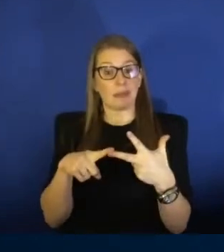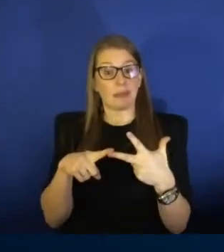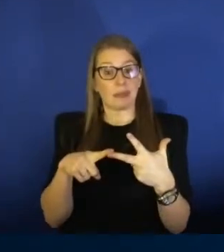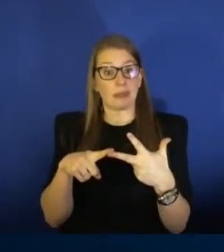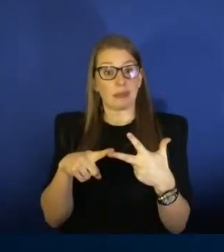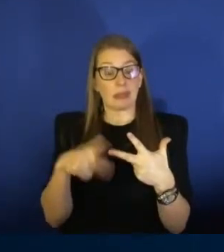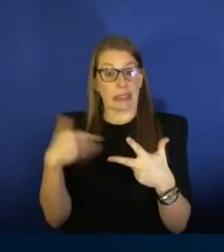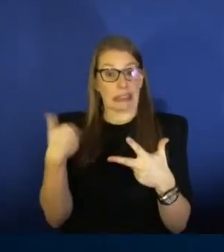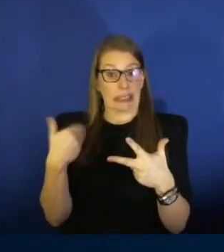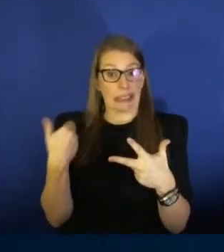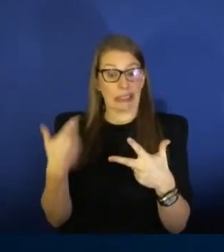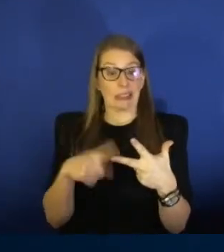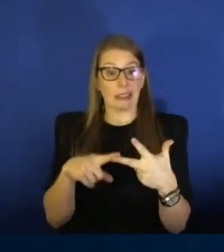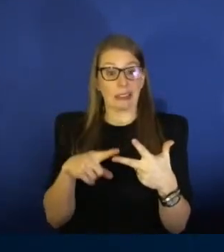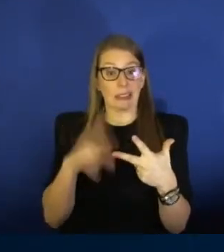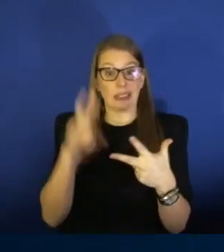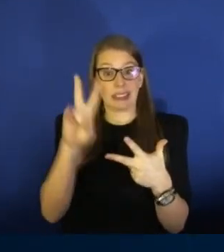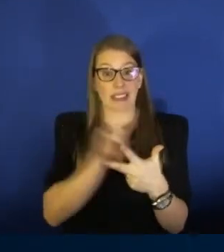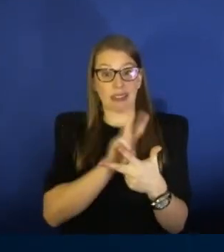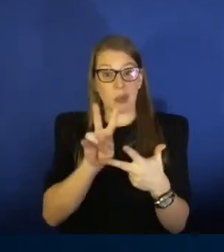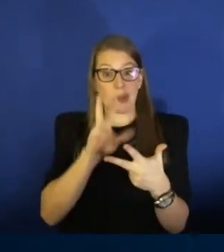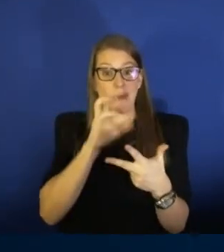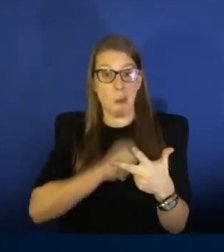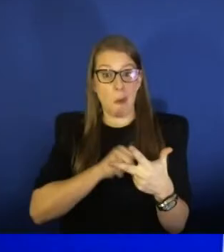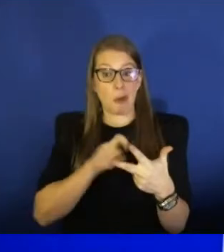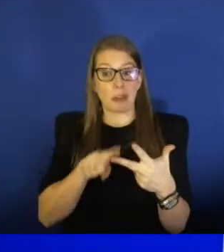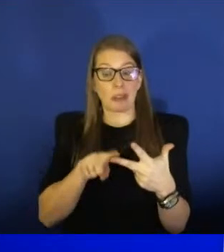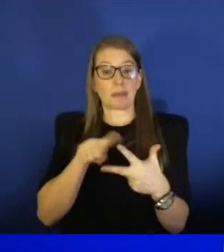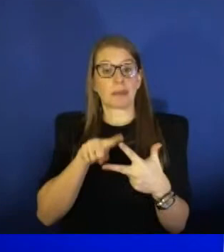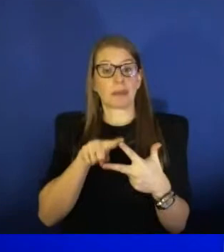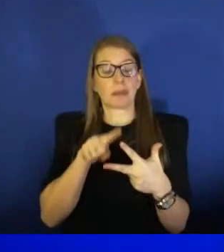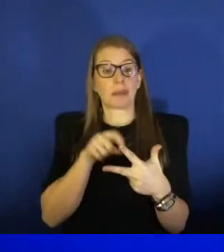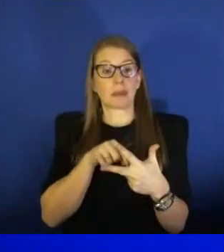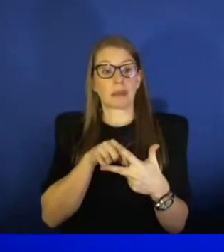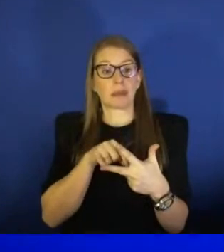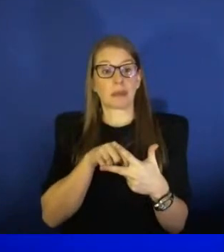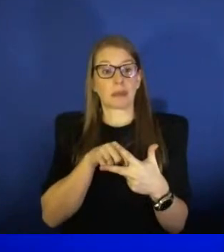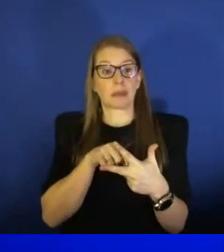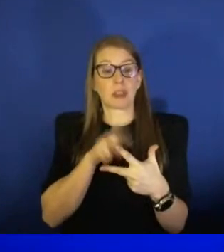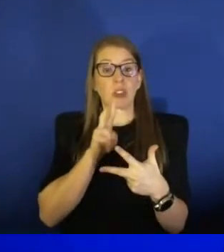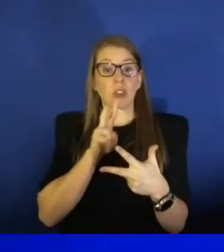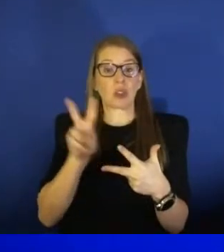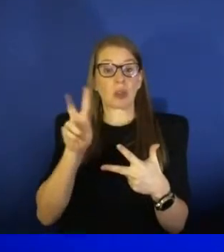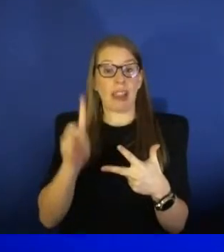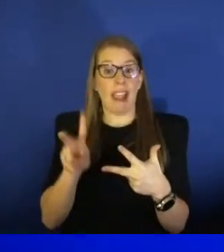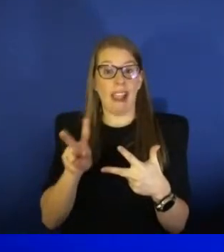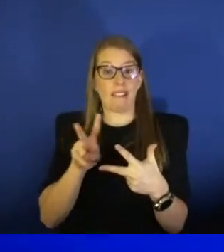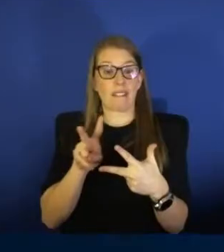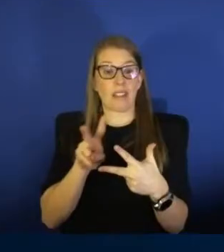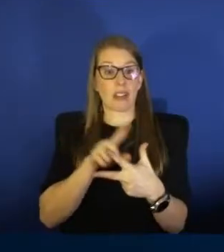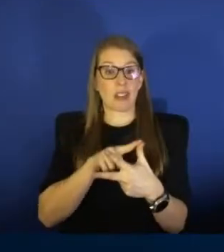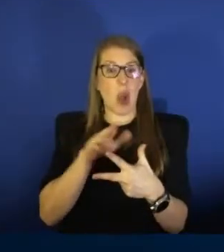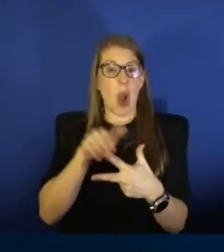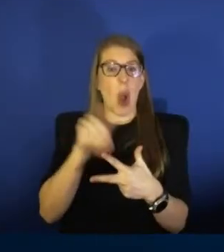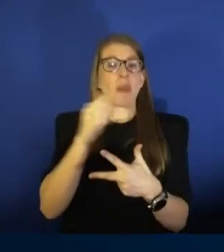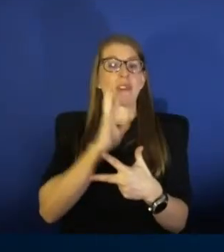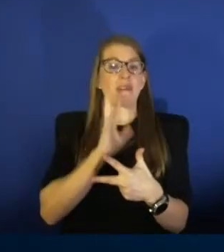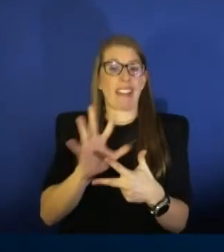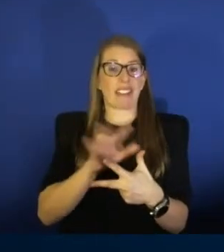is about 7 weeks now. Okay. We have a 2.5-year-old and we have an almost 5-year-old. All right. So